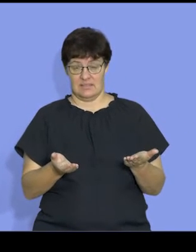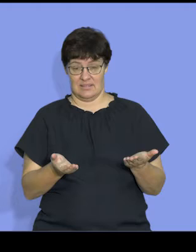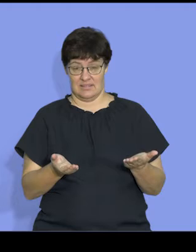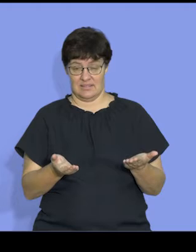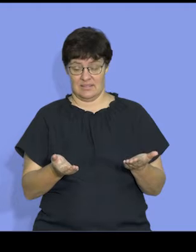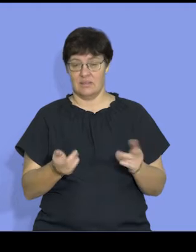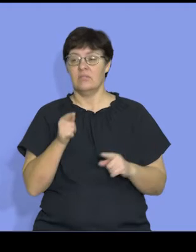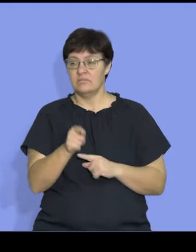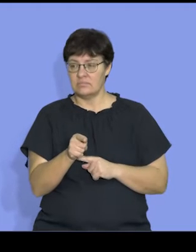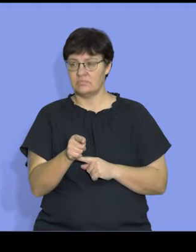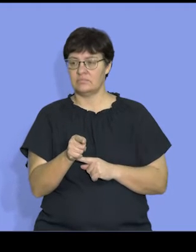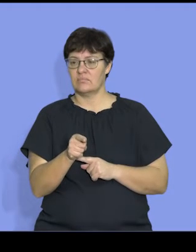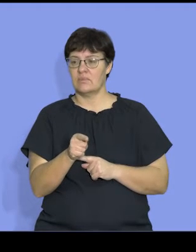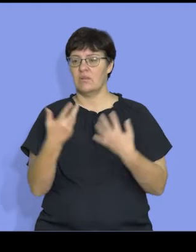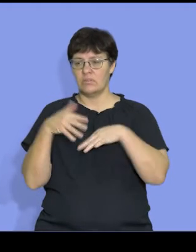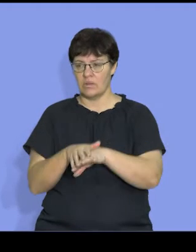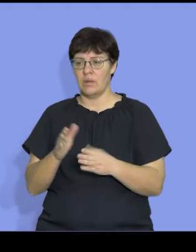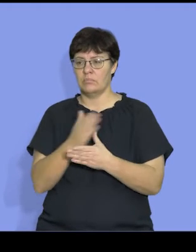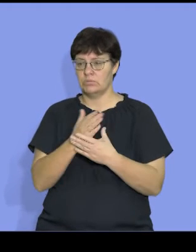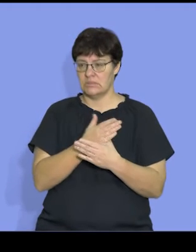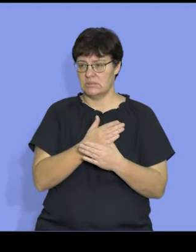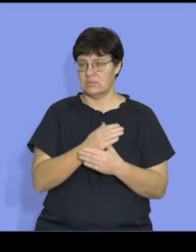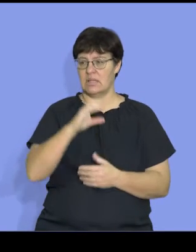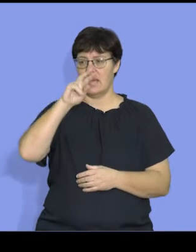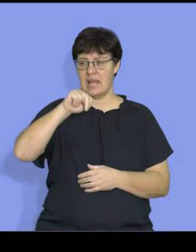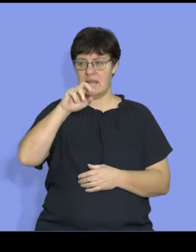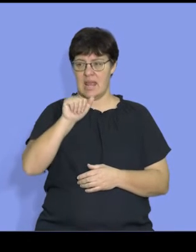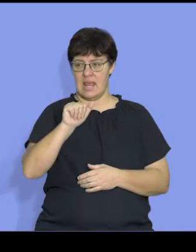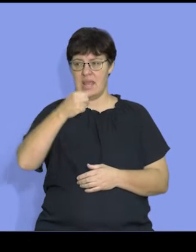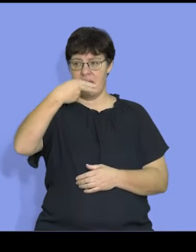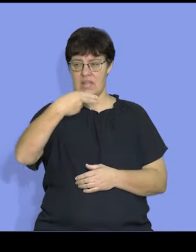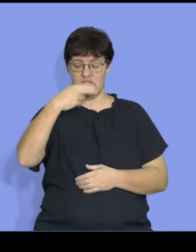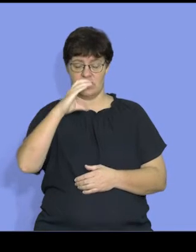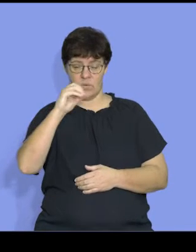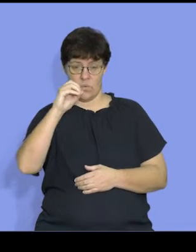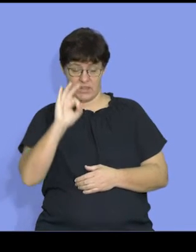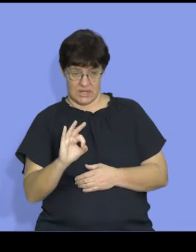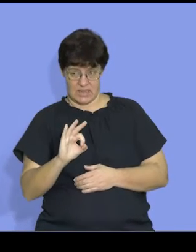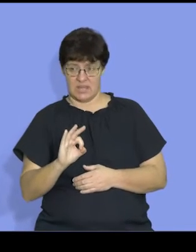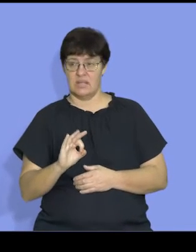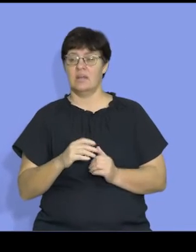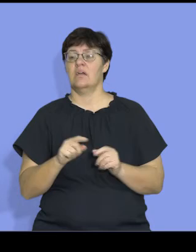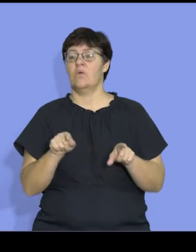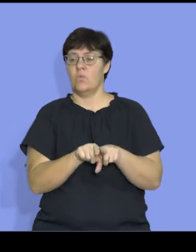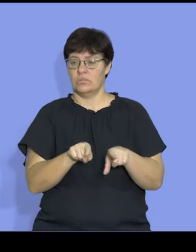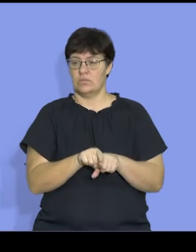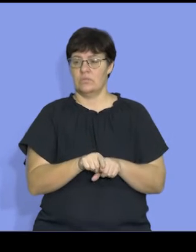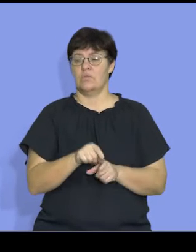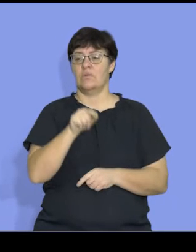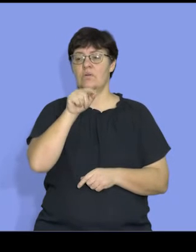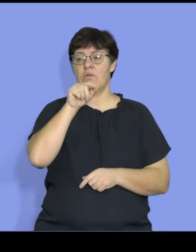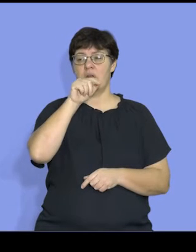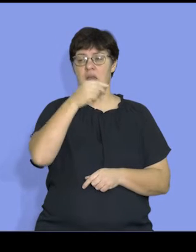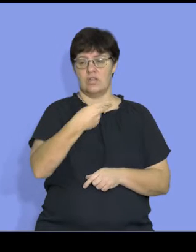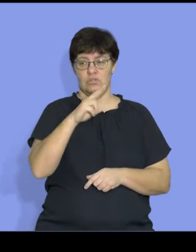reaction between sodium hydrogen carbonate, the formula is given, okay, and sulfuric acid, also the formula is